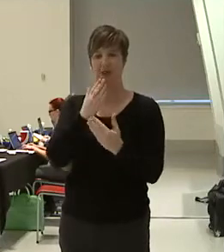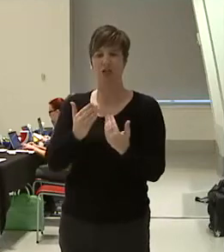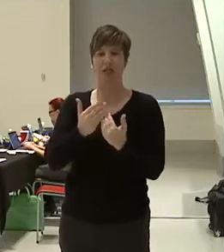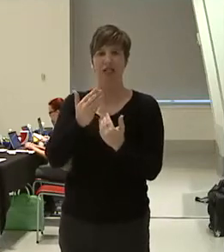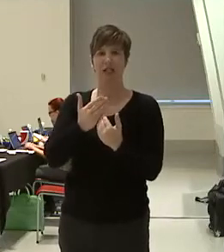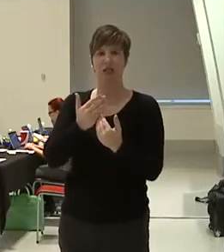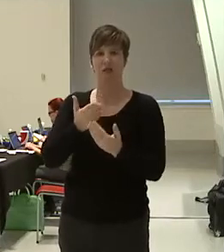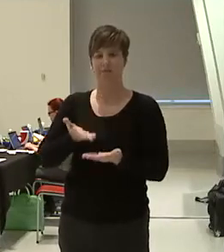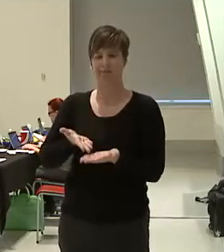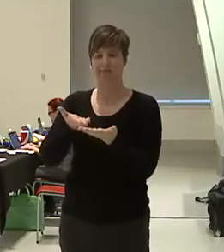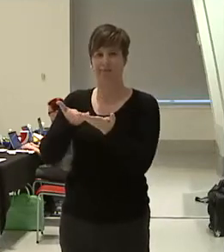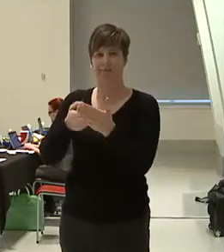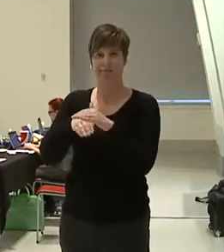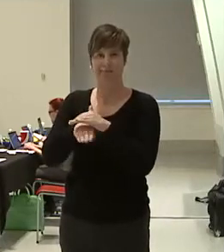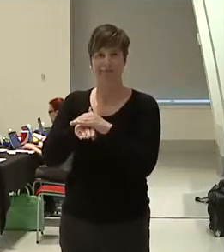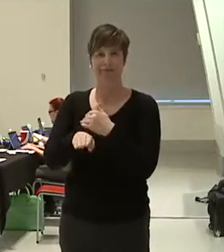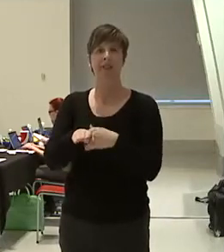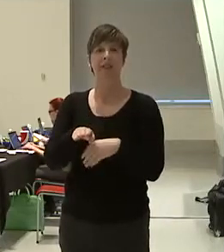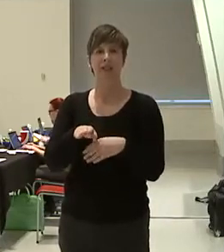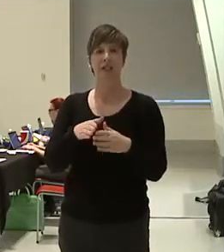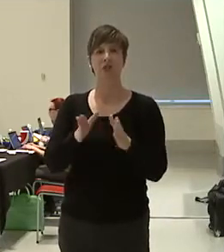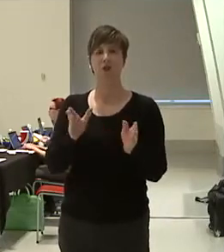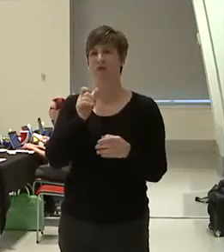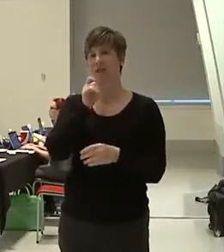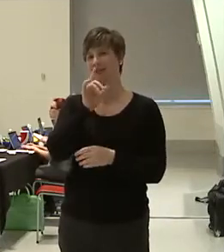general, which is not the case.